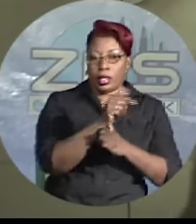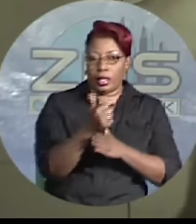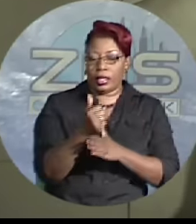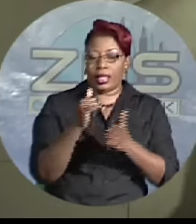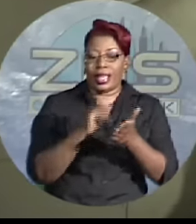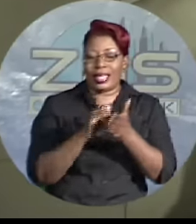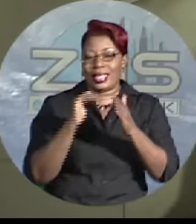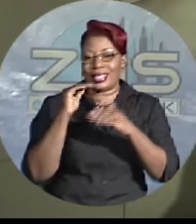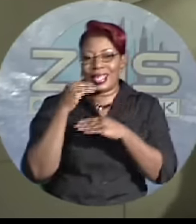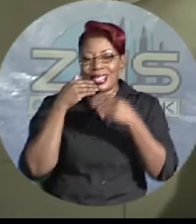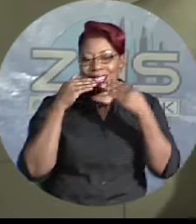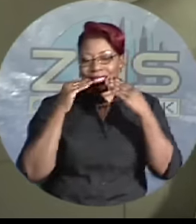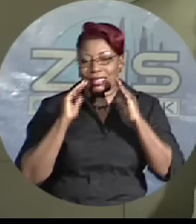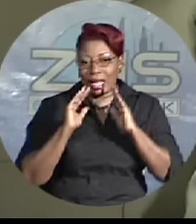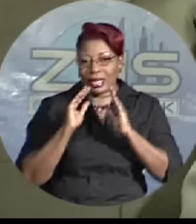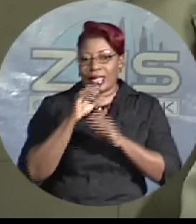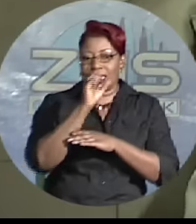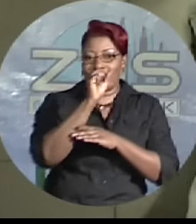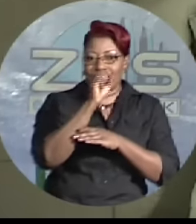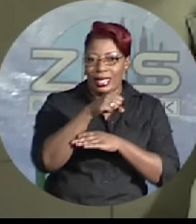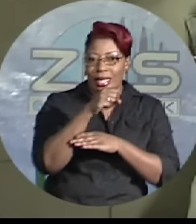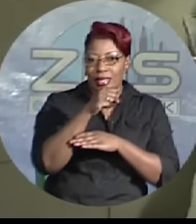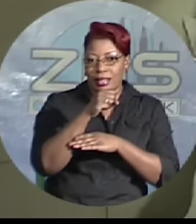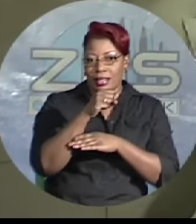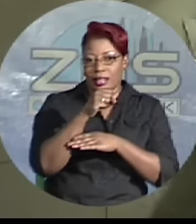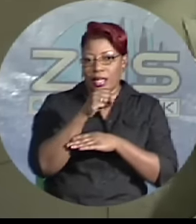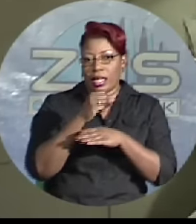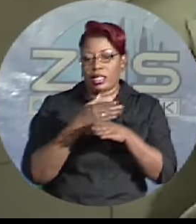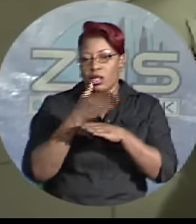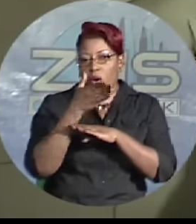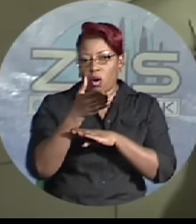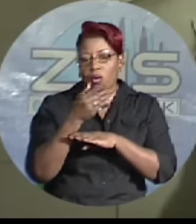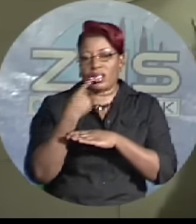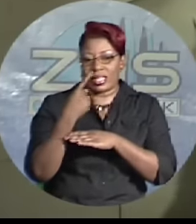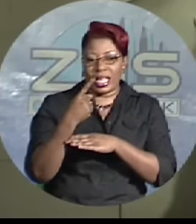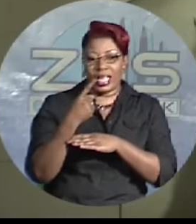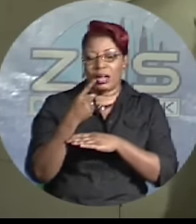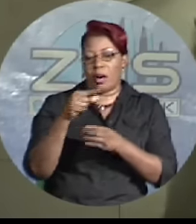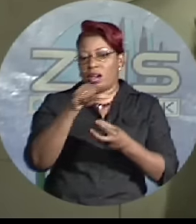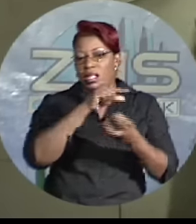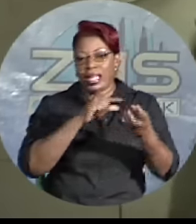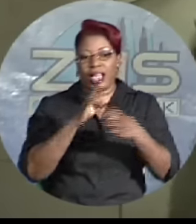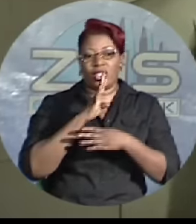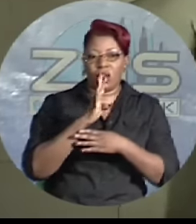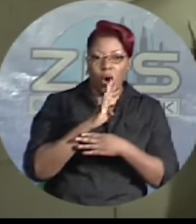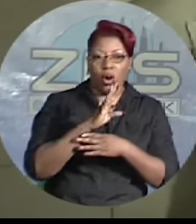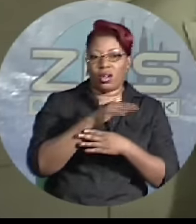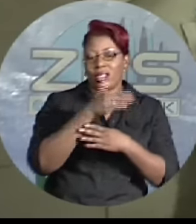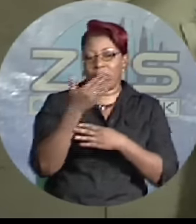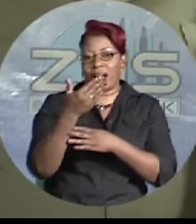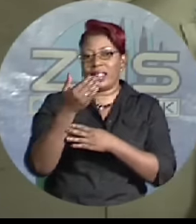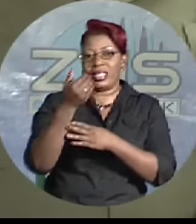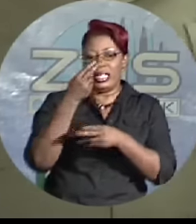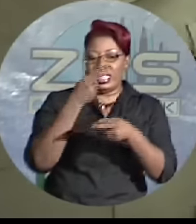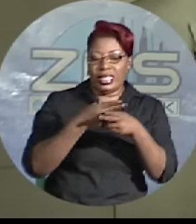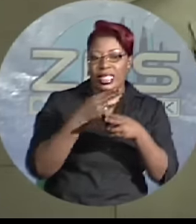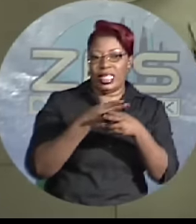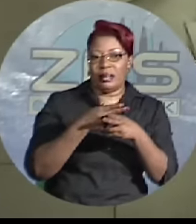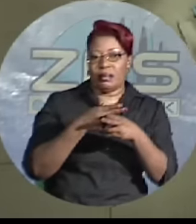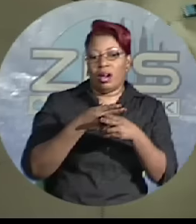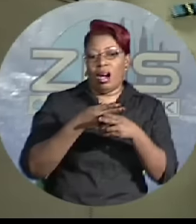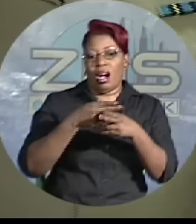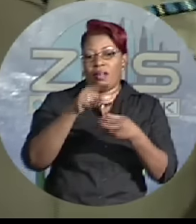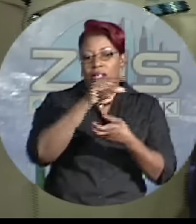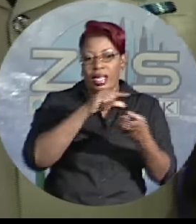very sad. And yes, it stemmed over silly gang slogans, gang talk. Someone screams out some silly name of a gang,